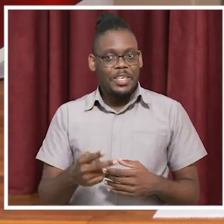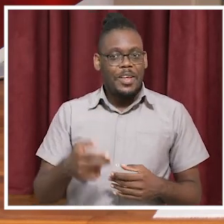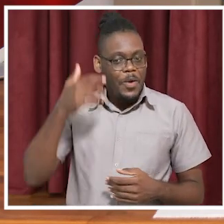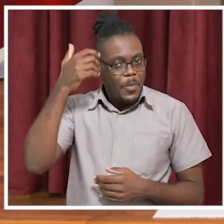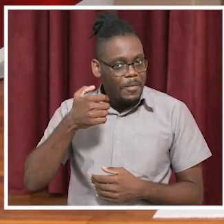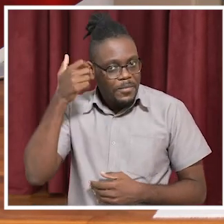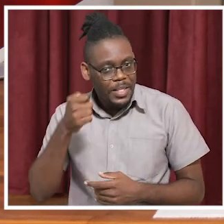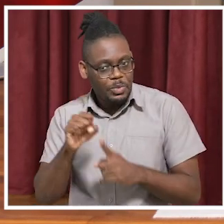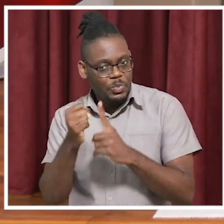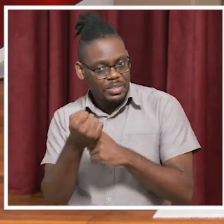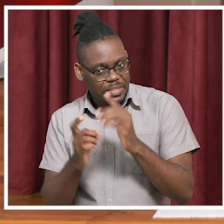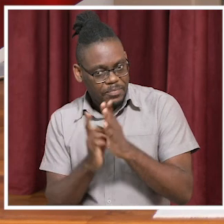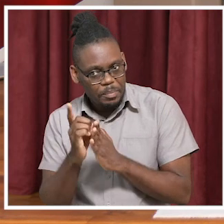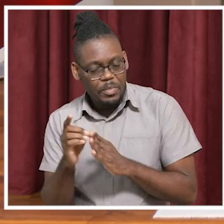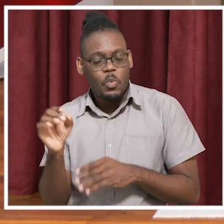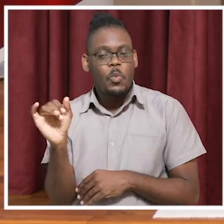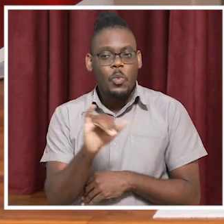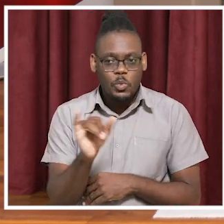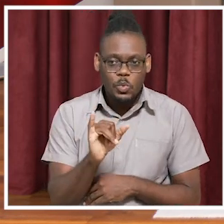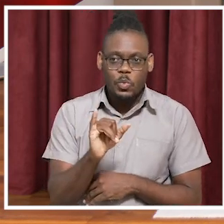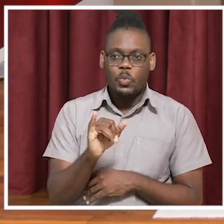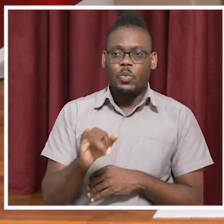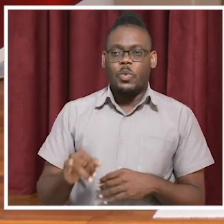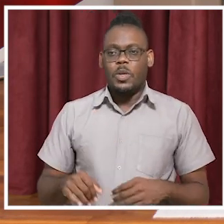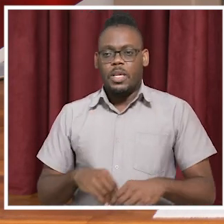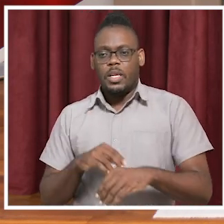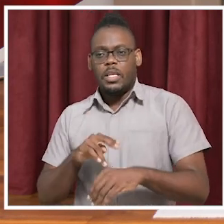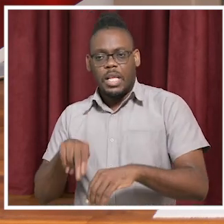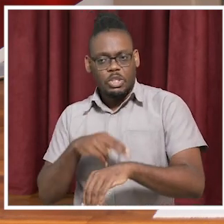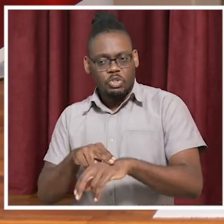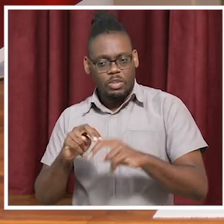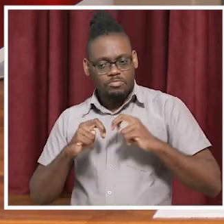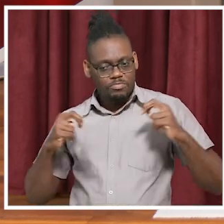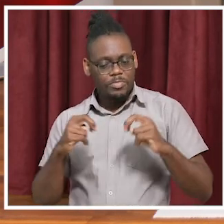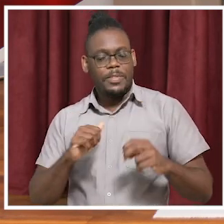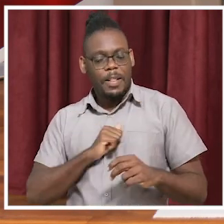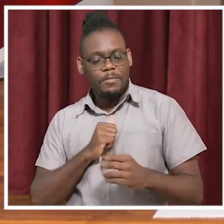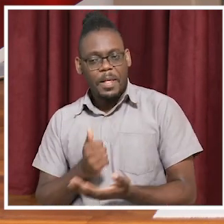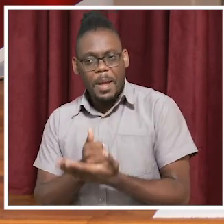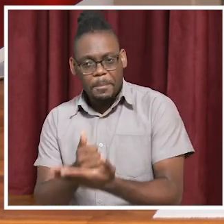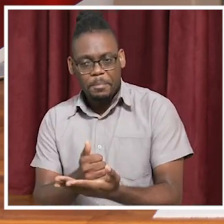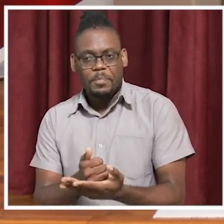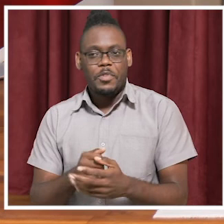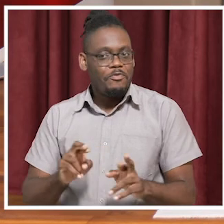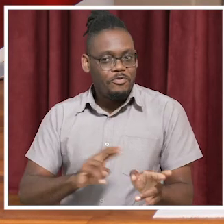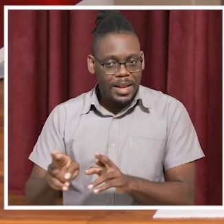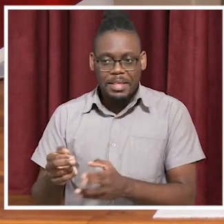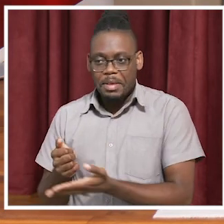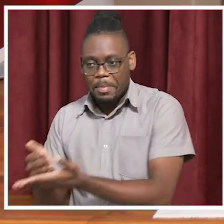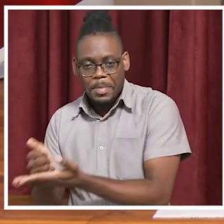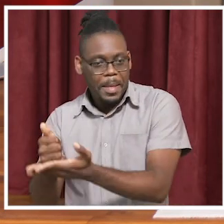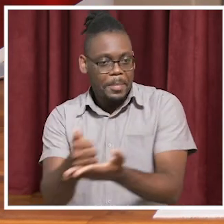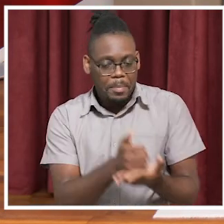information reaches you or somebody in need in time. Regardless of your situation, there are ways to speak